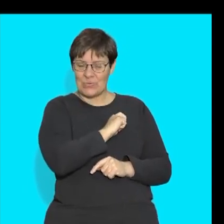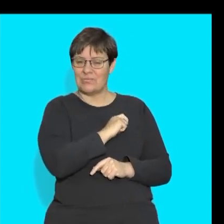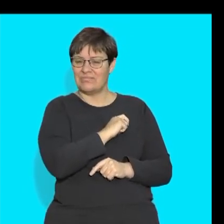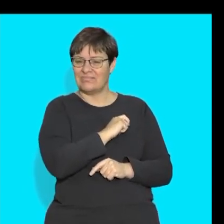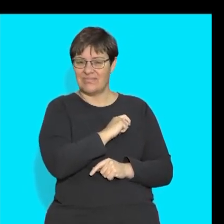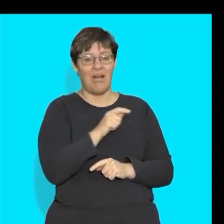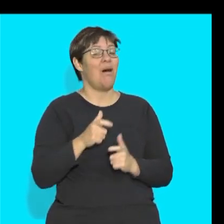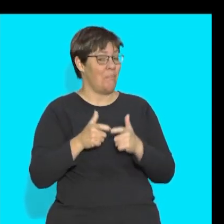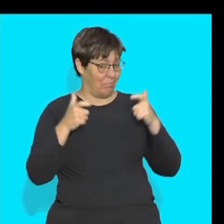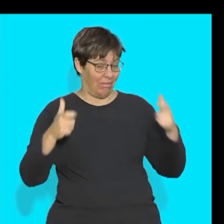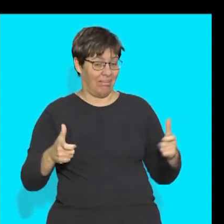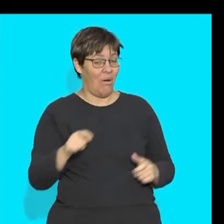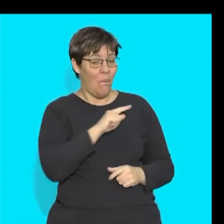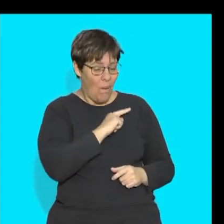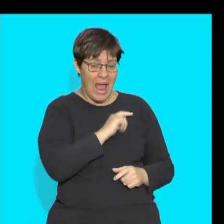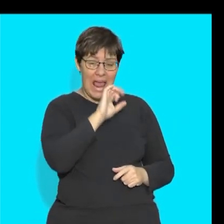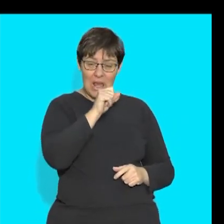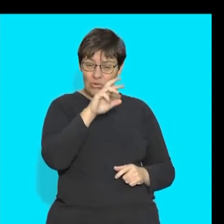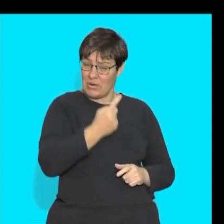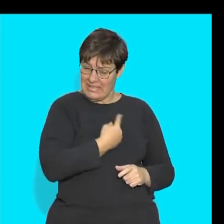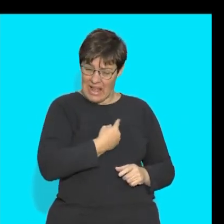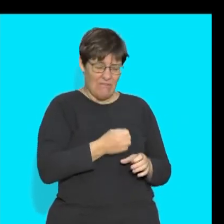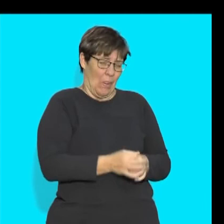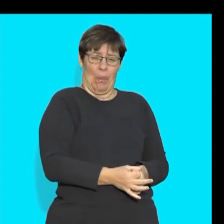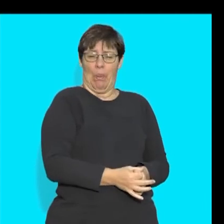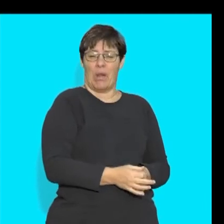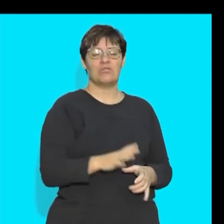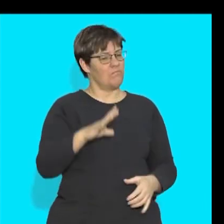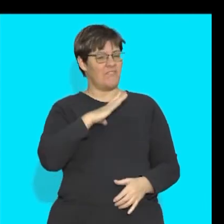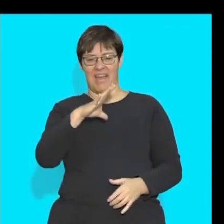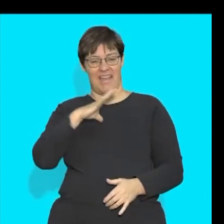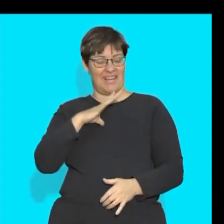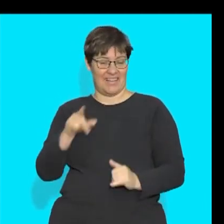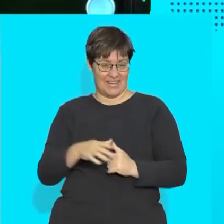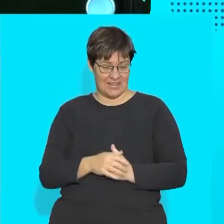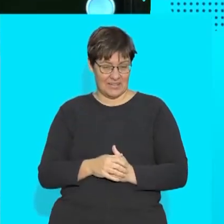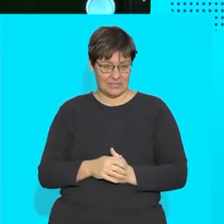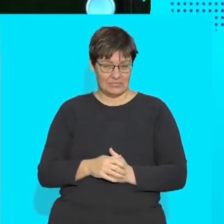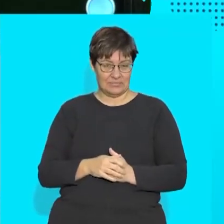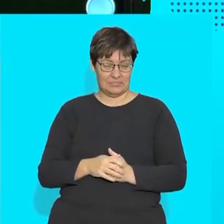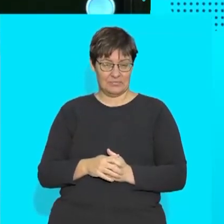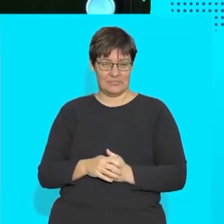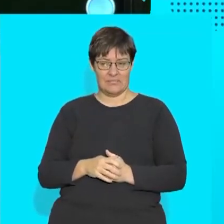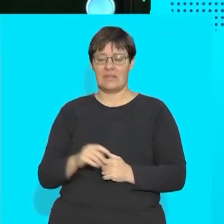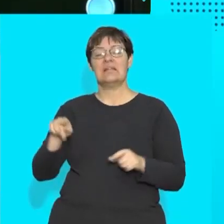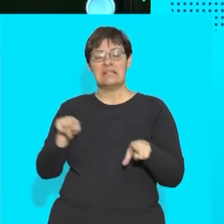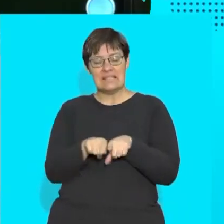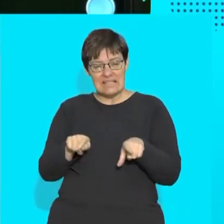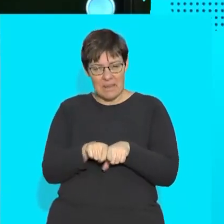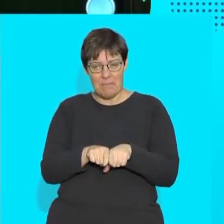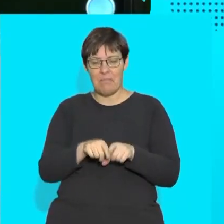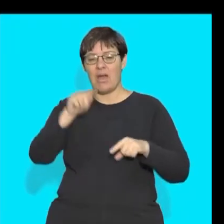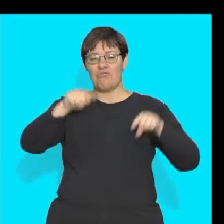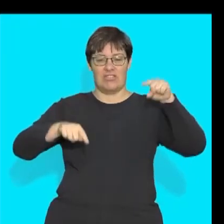electrons are, that's a lot of energy. So we're good with that, okay? And it's